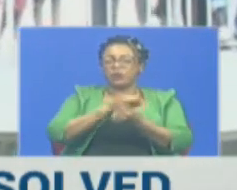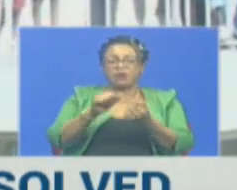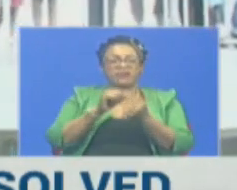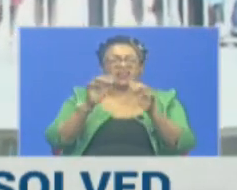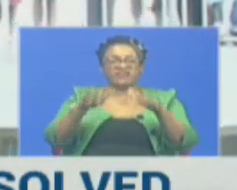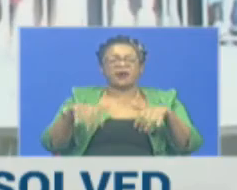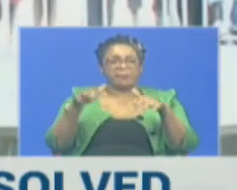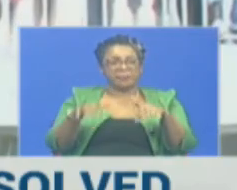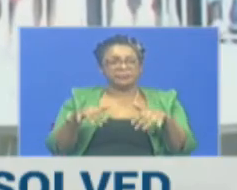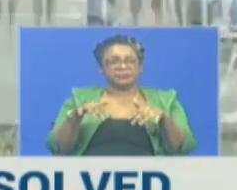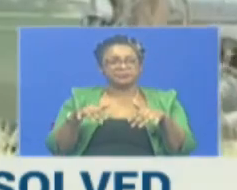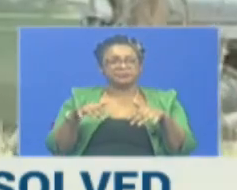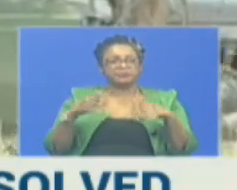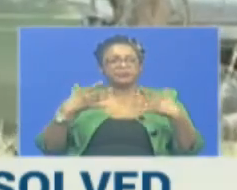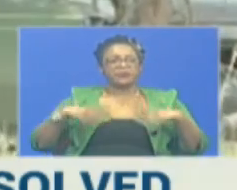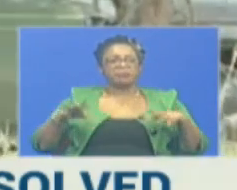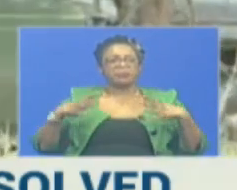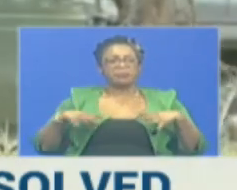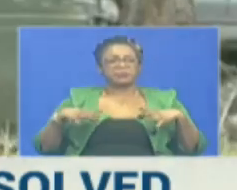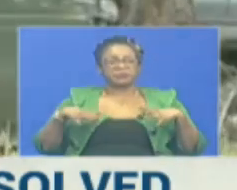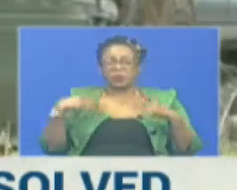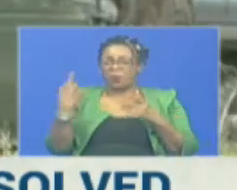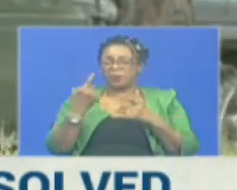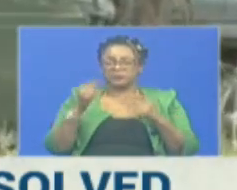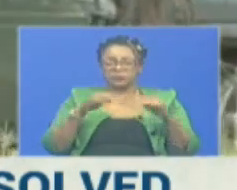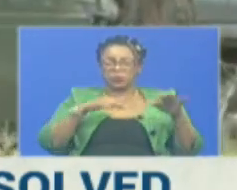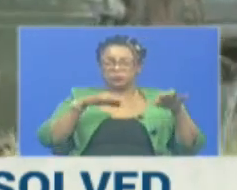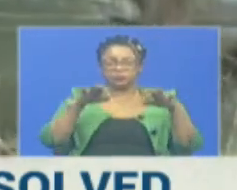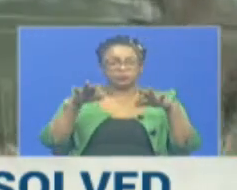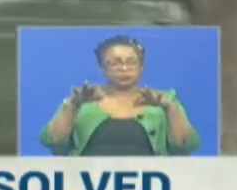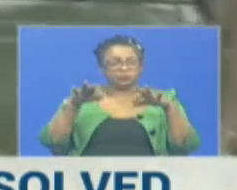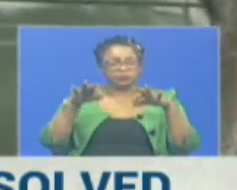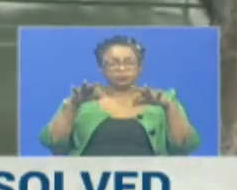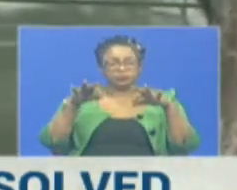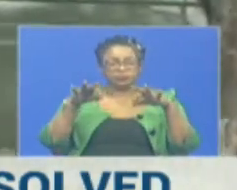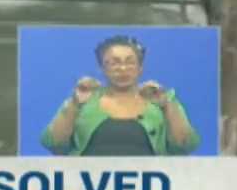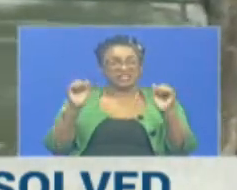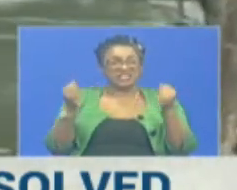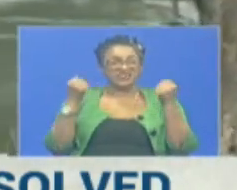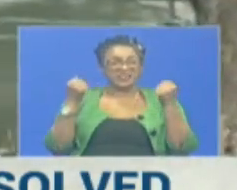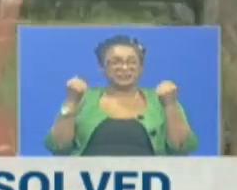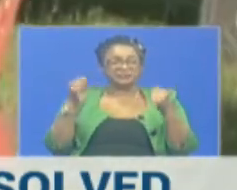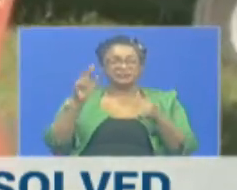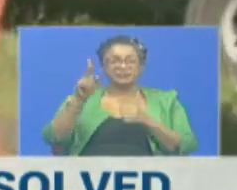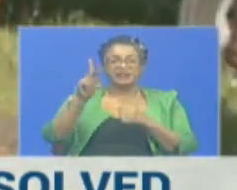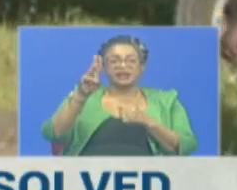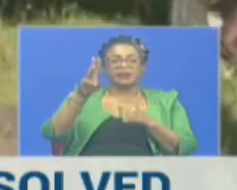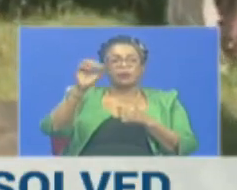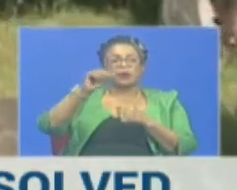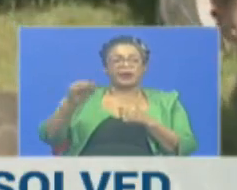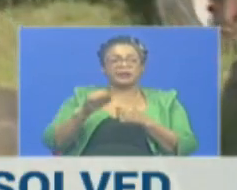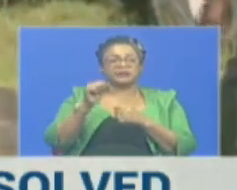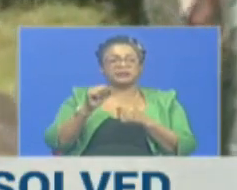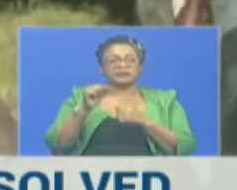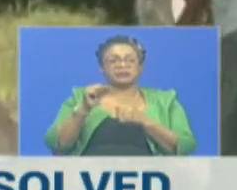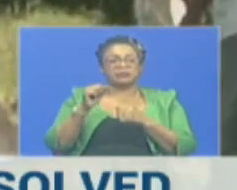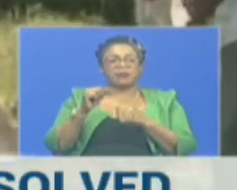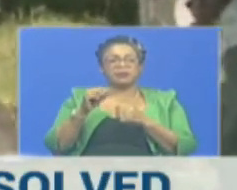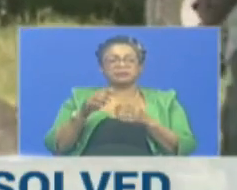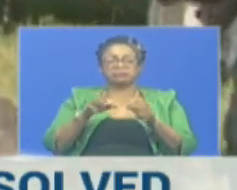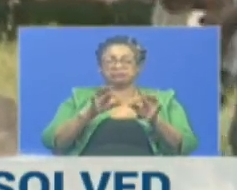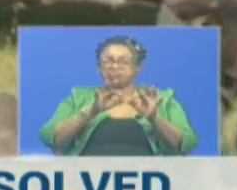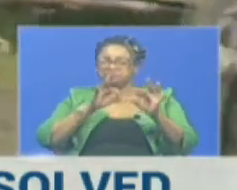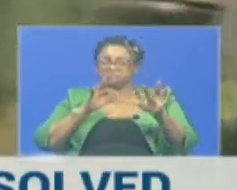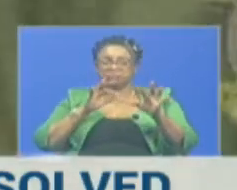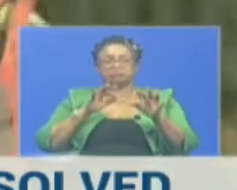The residents were forced to stay put, and for their own safety, Kenya Wildlife Service officers were forced to dart at the elephants